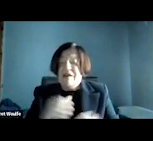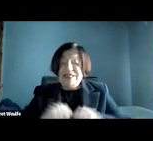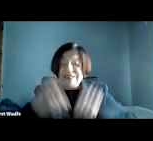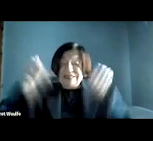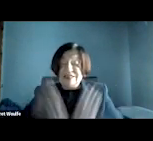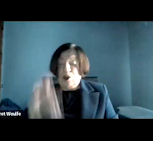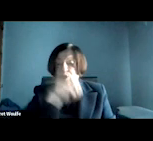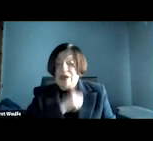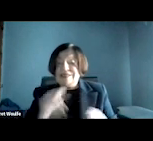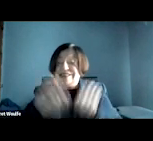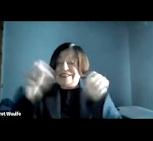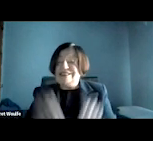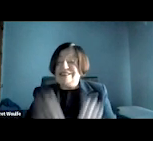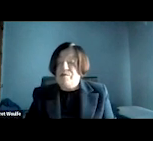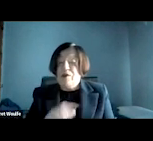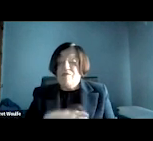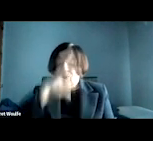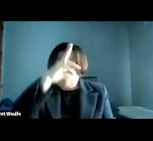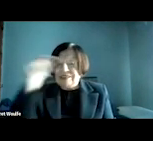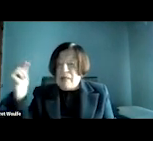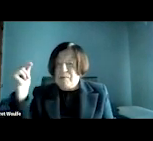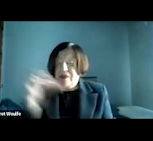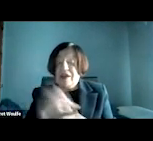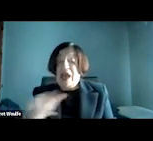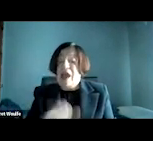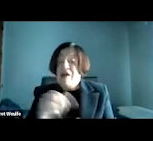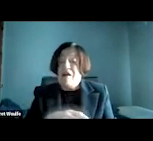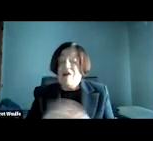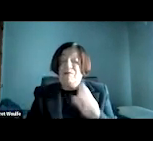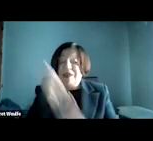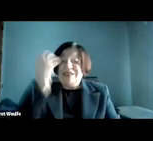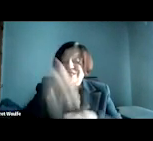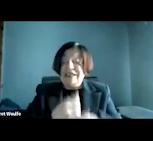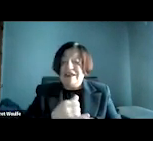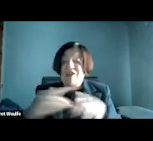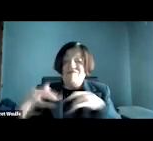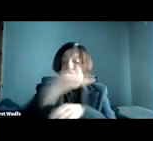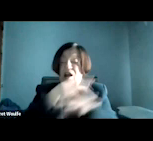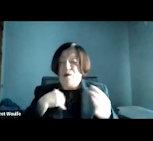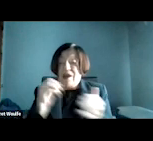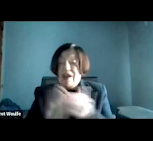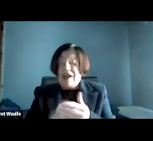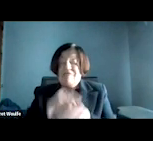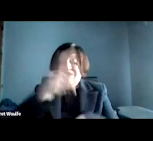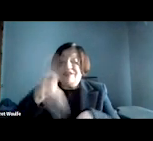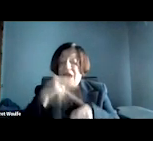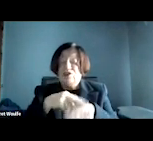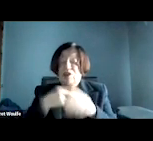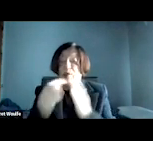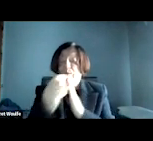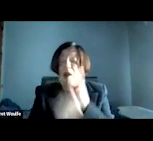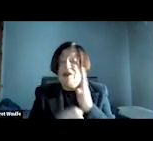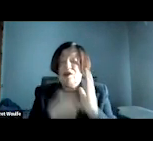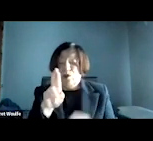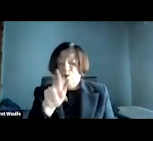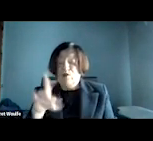looking at a system. So, for example, in the area of built environment, we have national policy, which Ruth O'Reilly